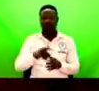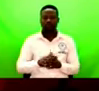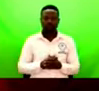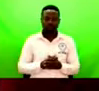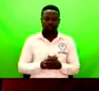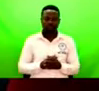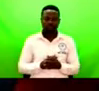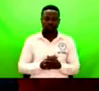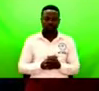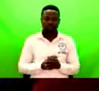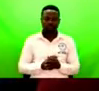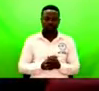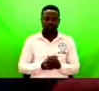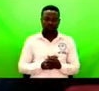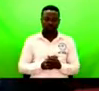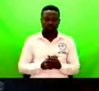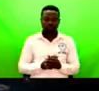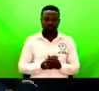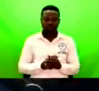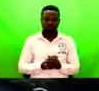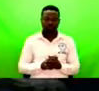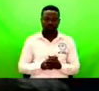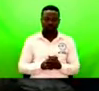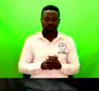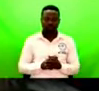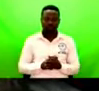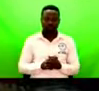Schools Outreach Ministry.